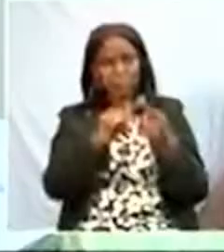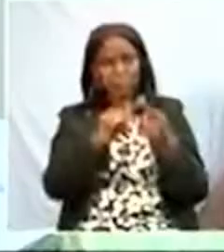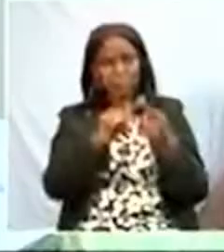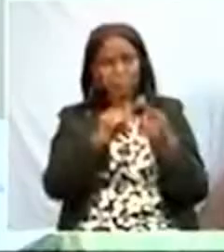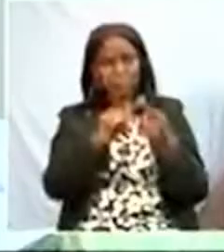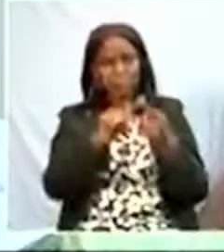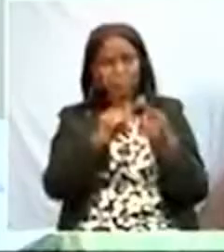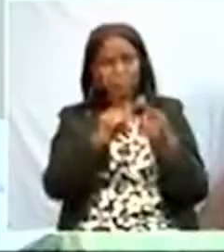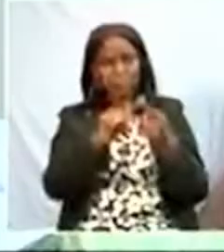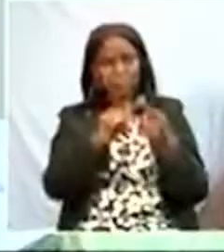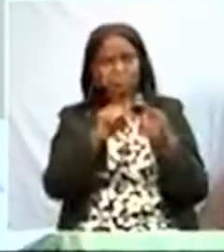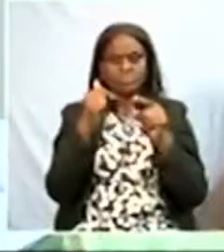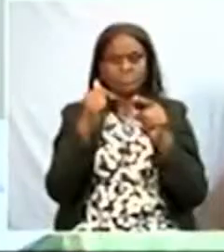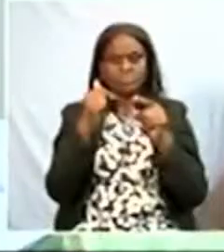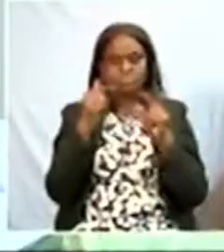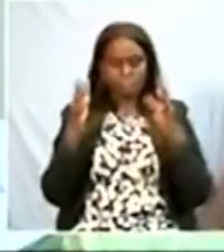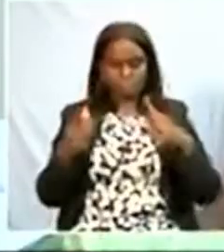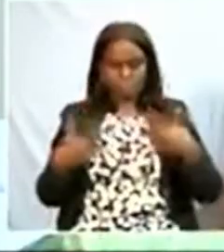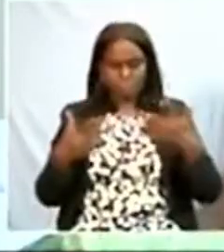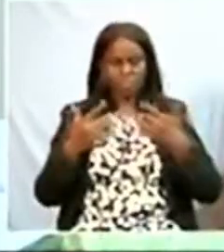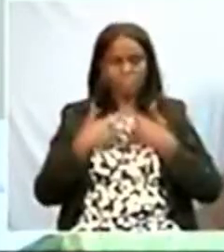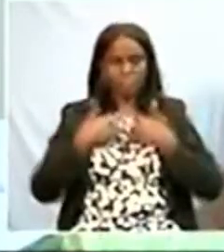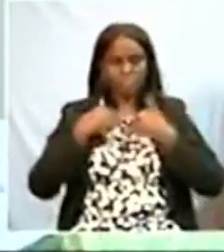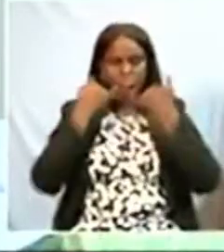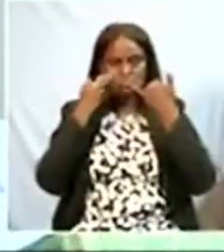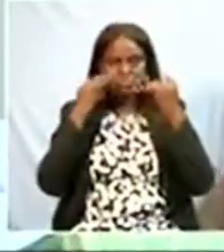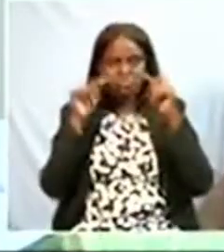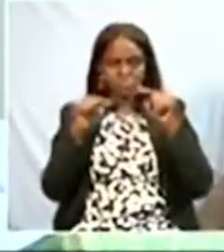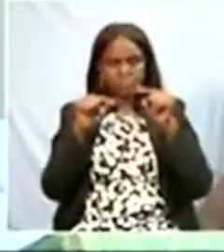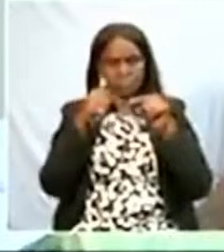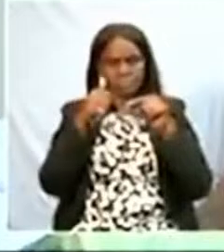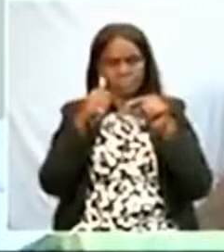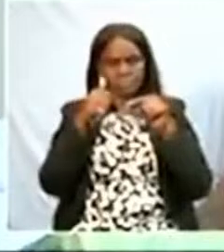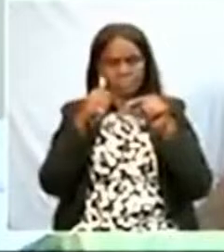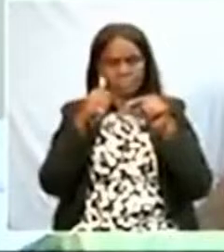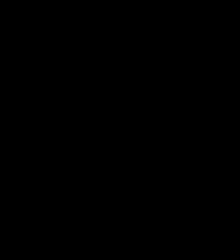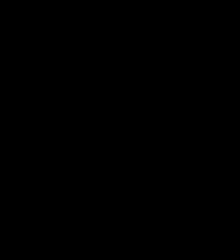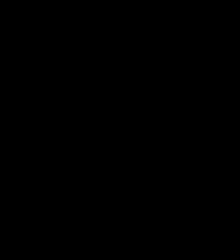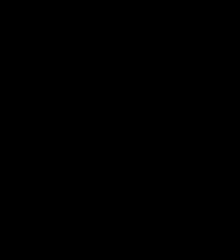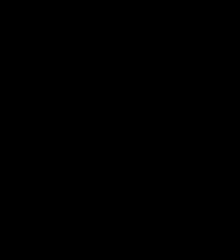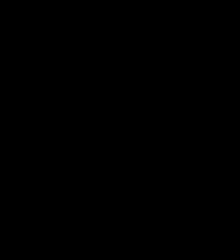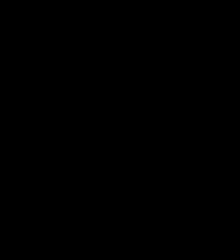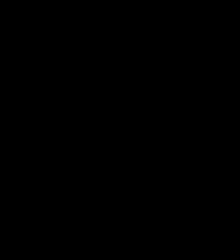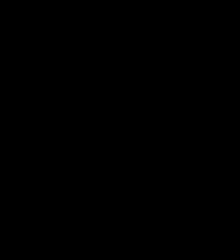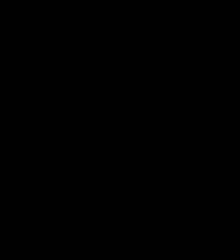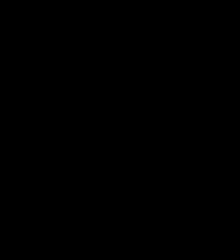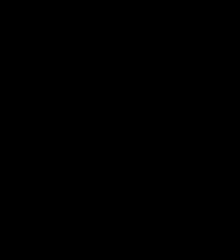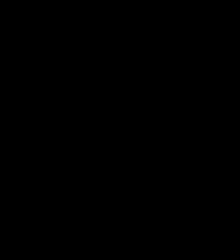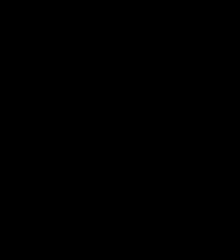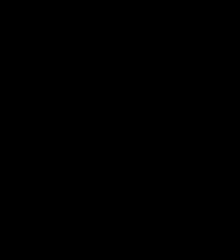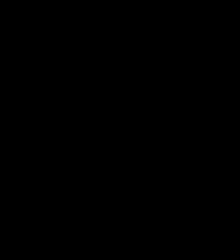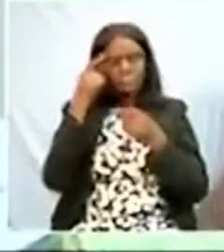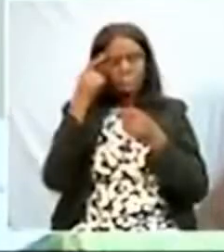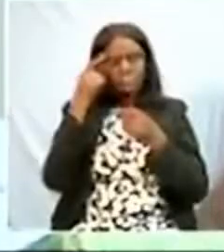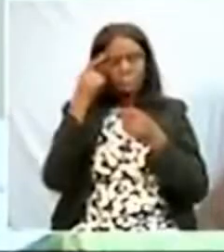You are comfortable telling this. You write to for charges.